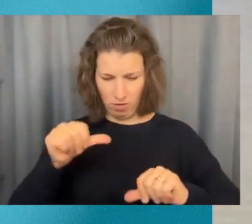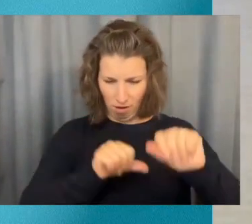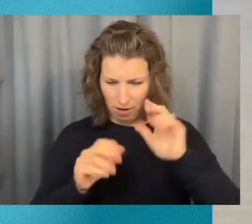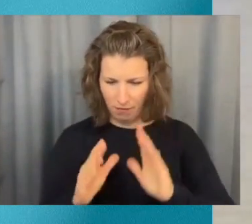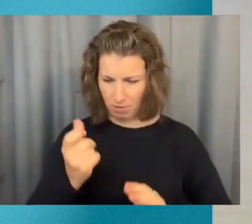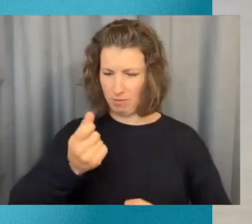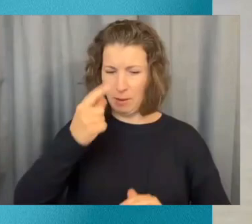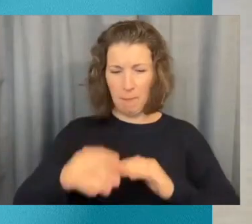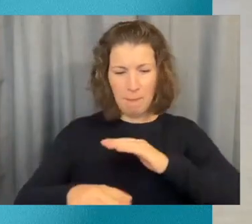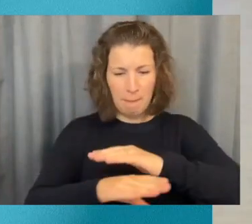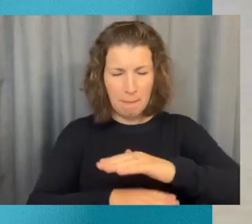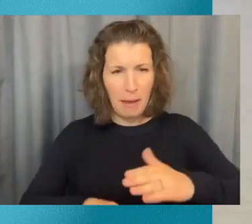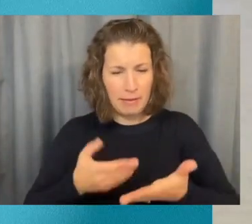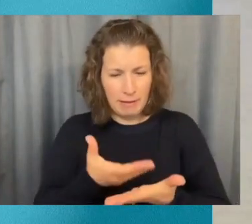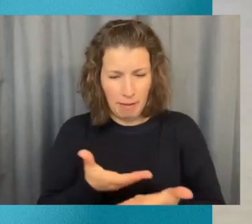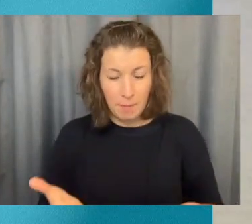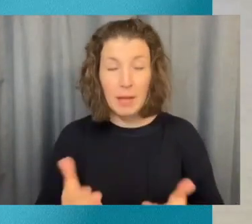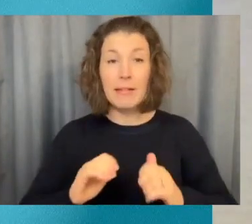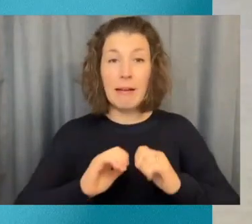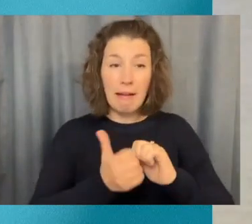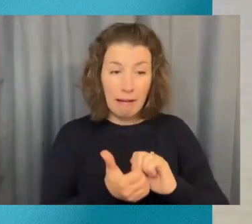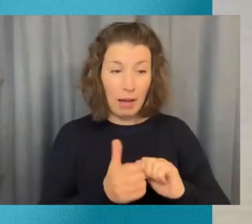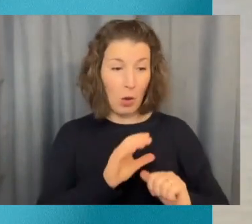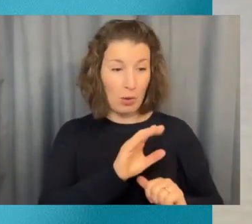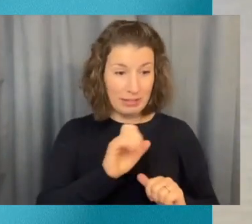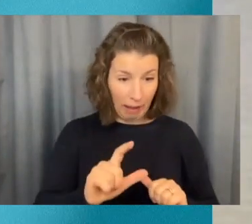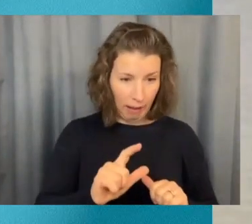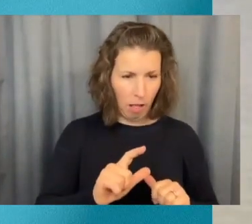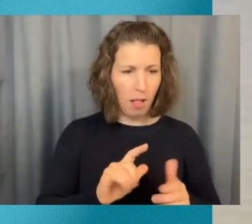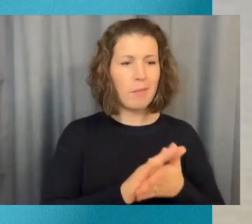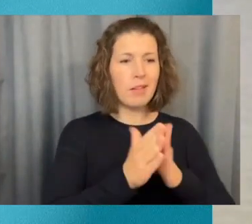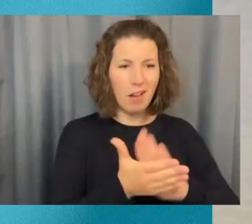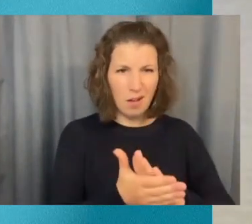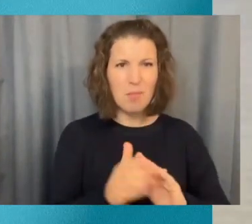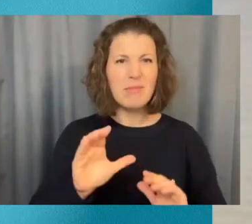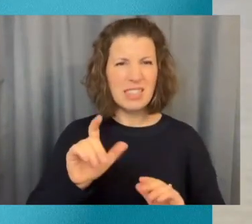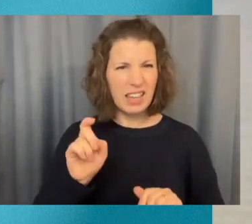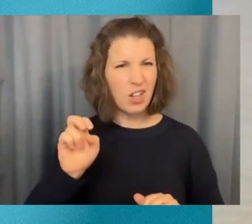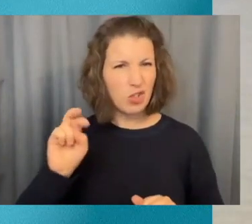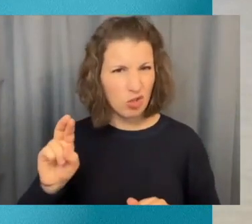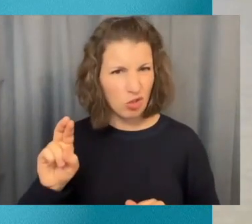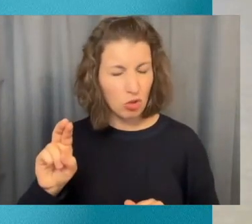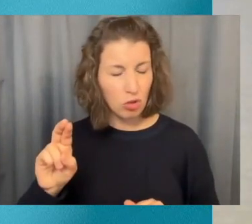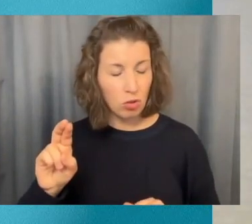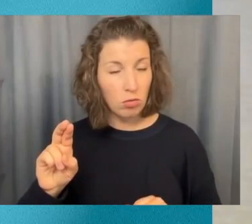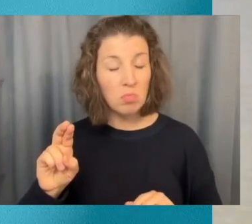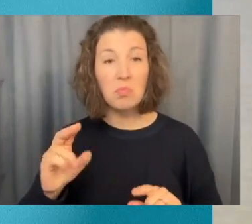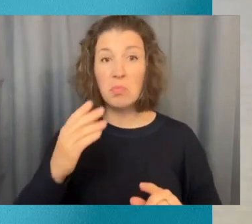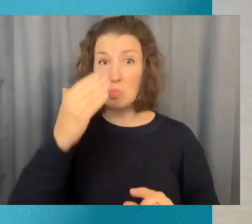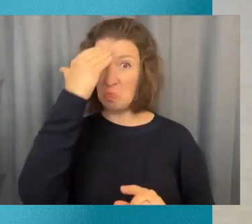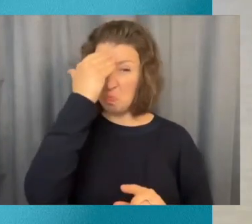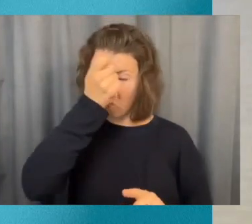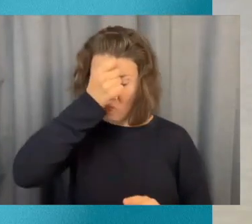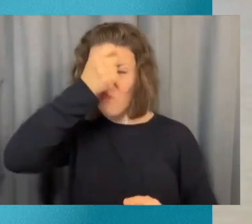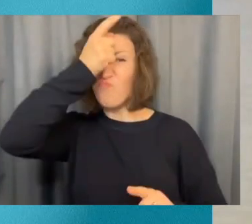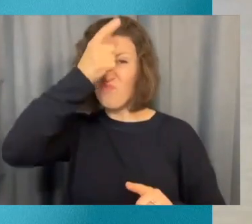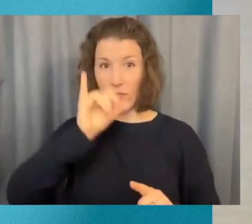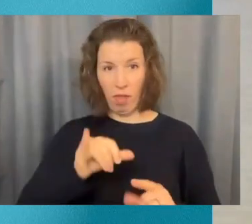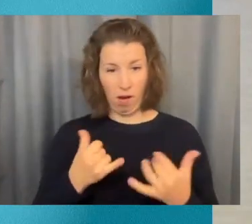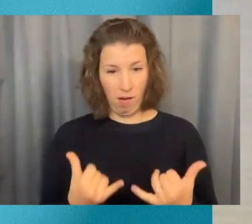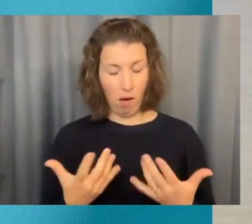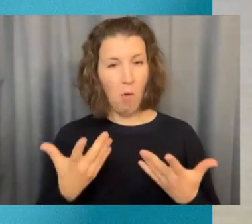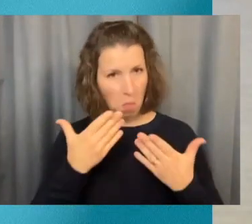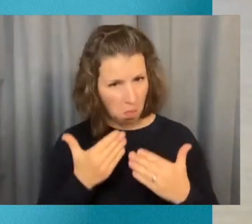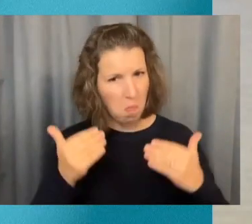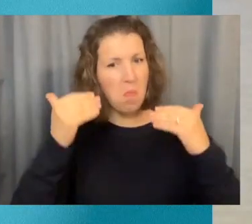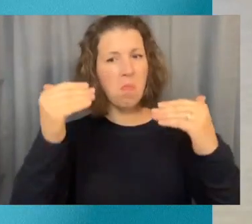of how a cell becomes a cancer, as we have